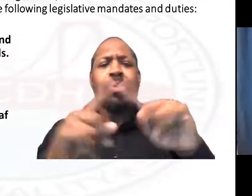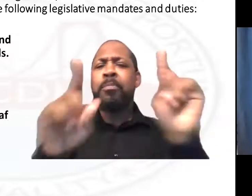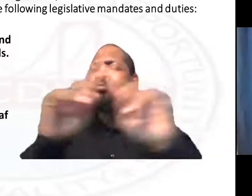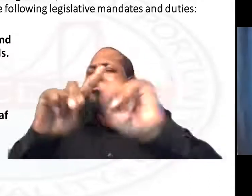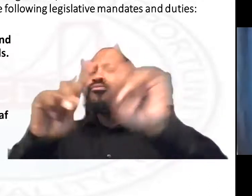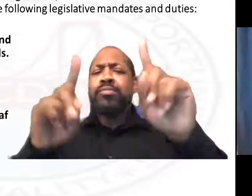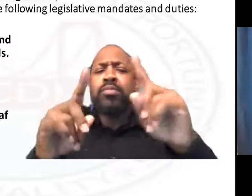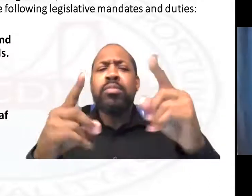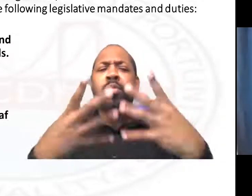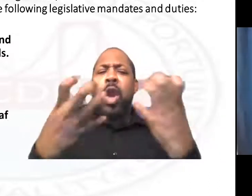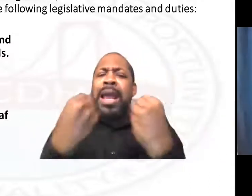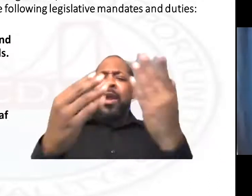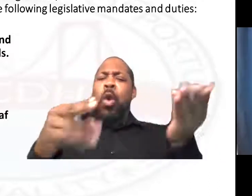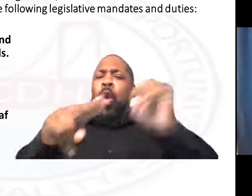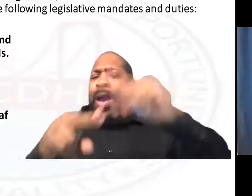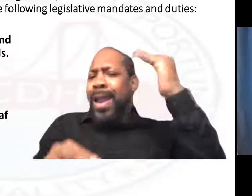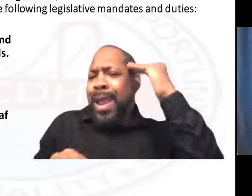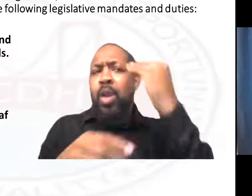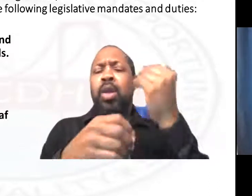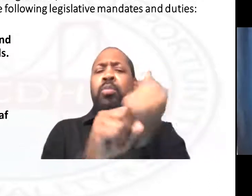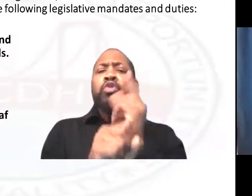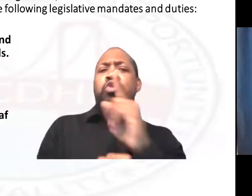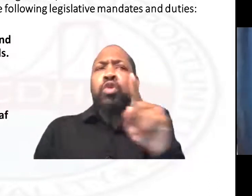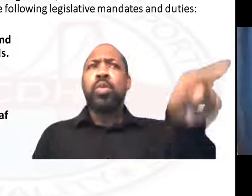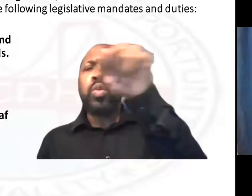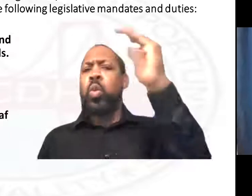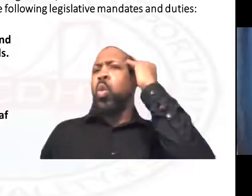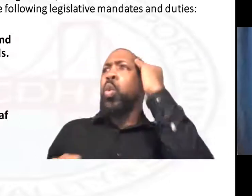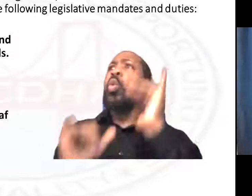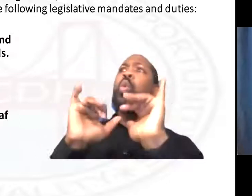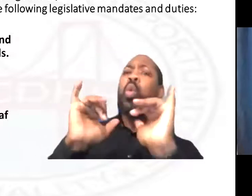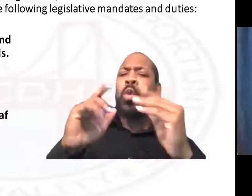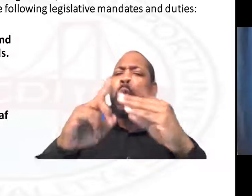we're having monthly meetings, weekly meetings. We want to continue that